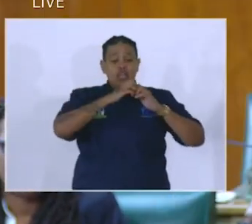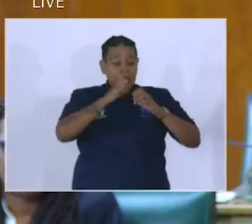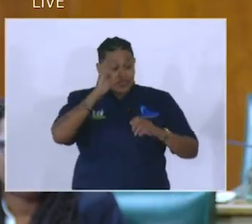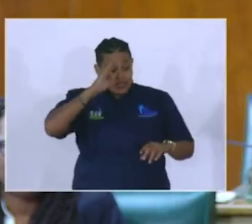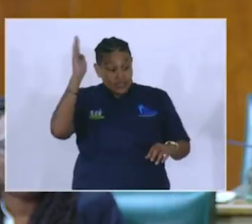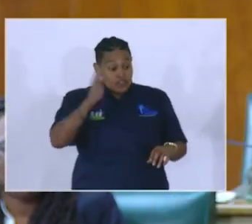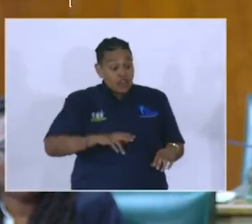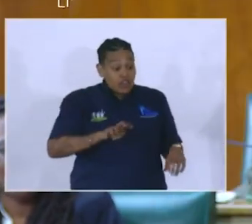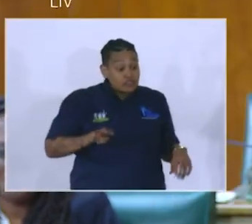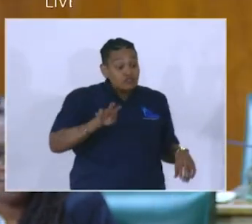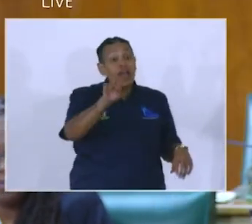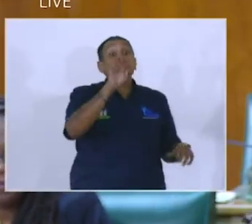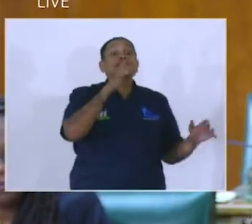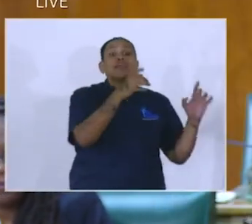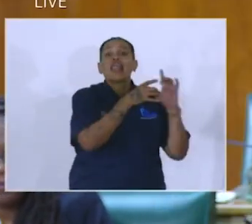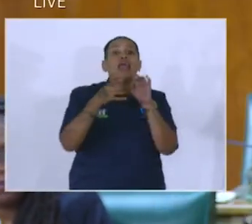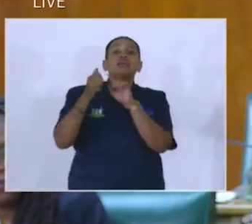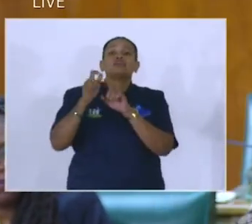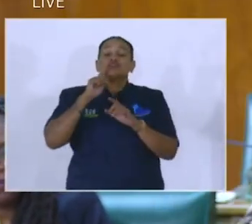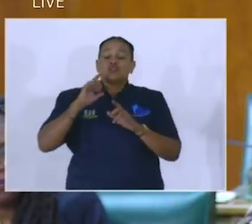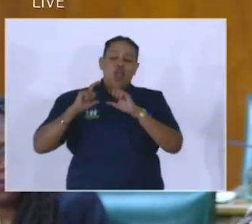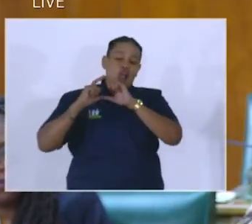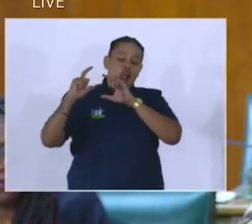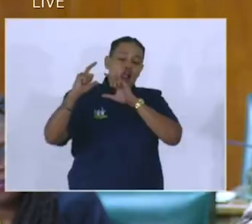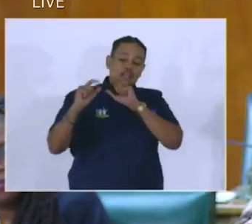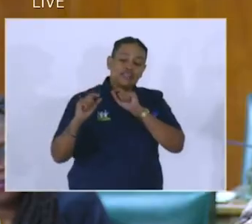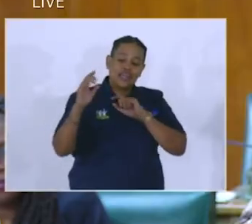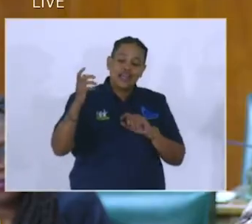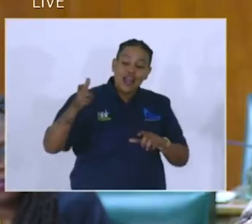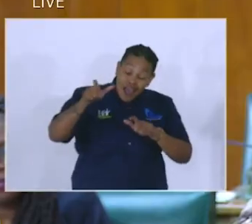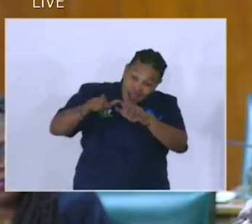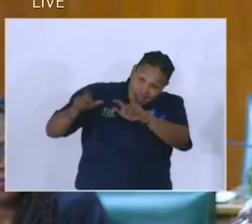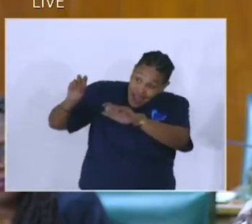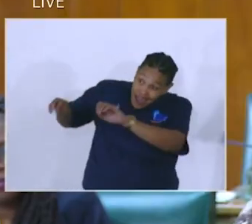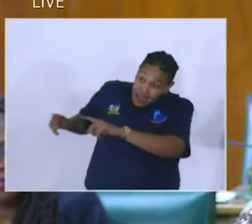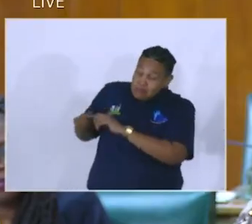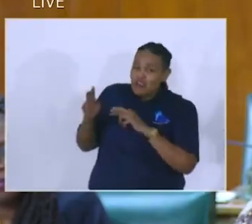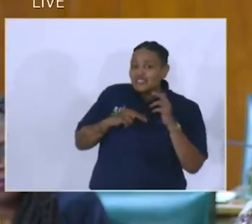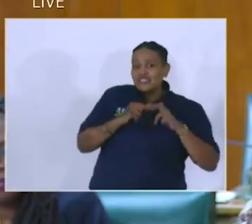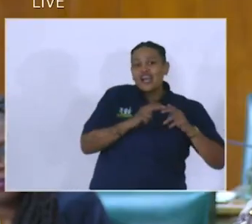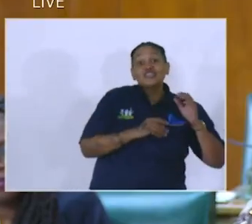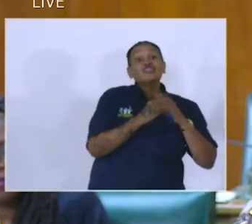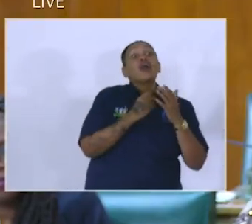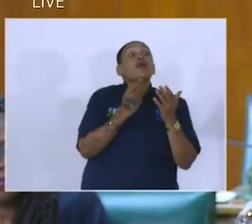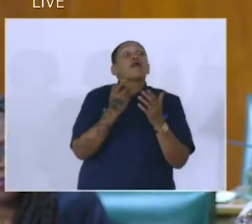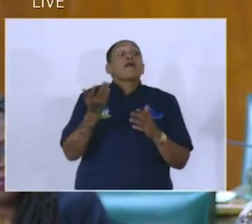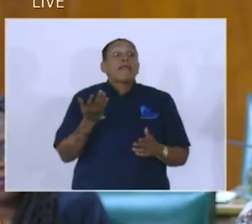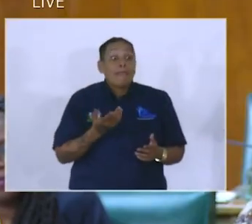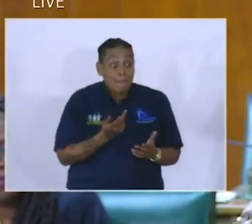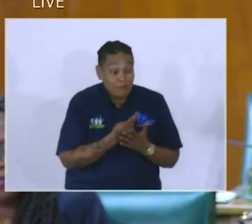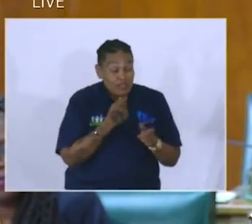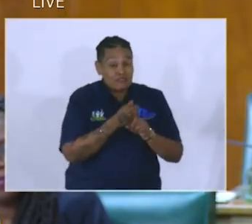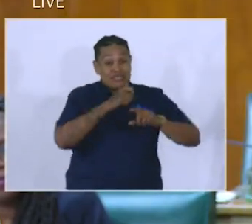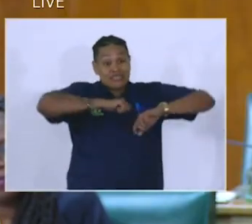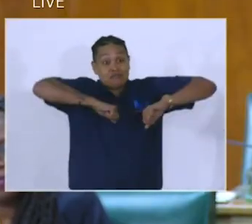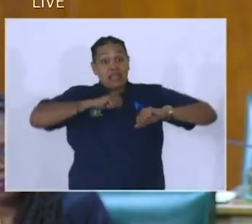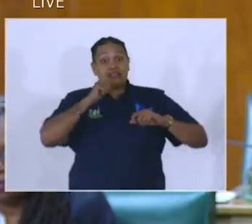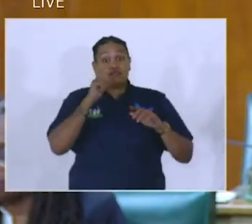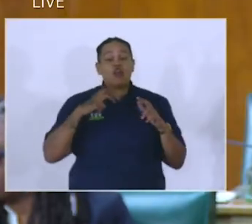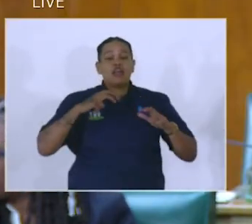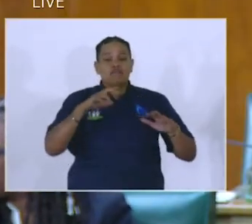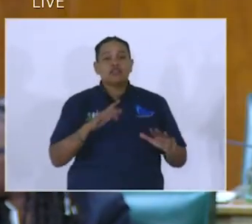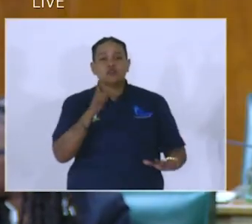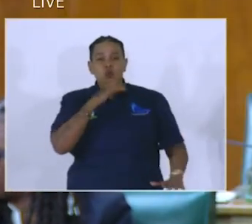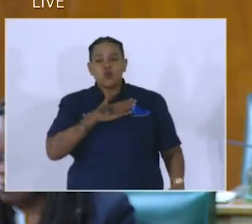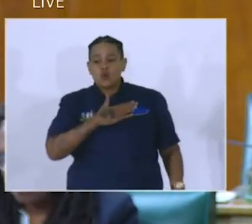direct transportation linkages to the container terminal, as well as constructing pre-built space for investors who would wish to come